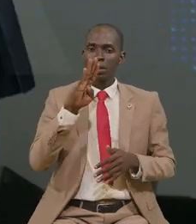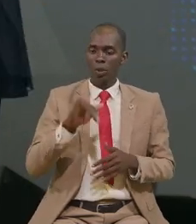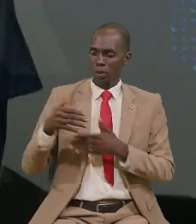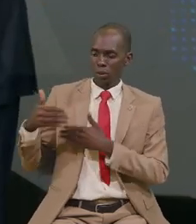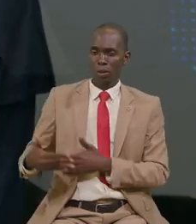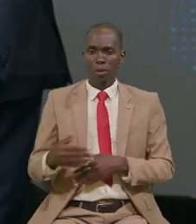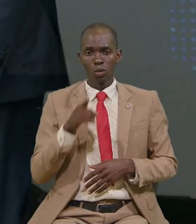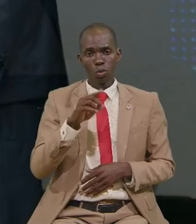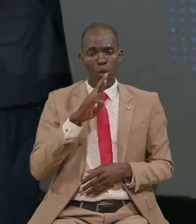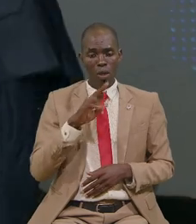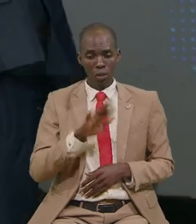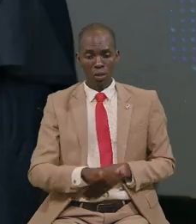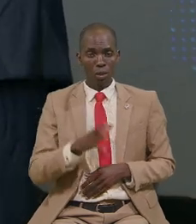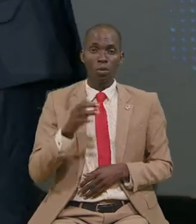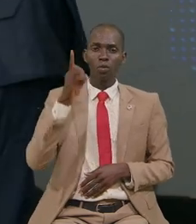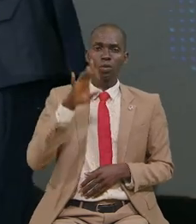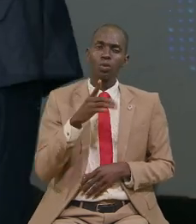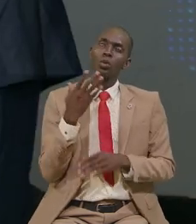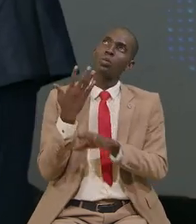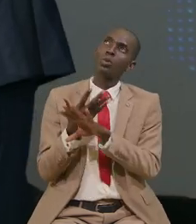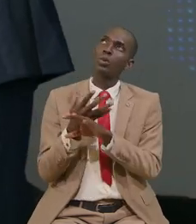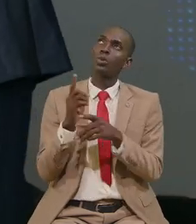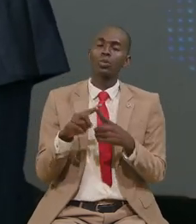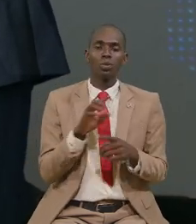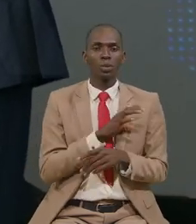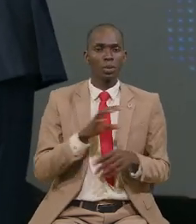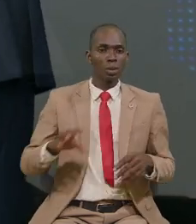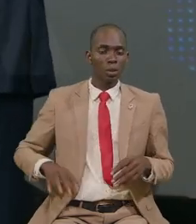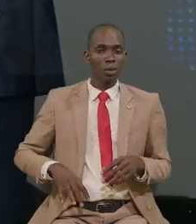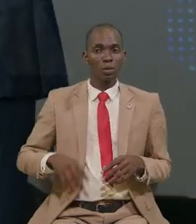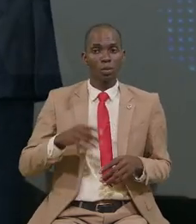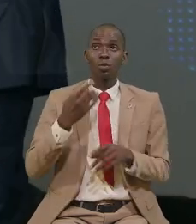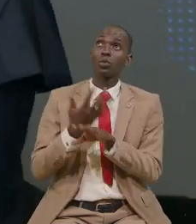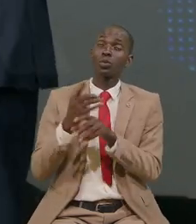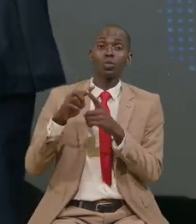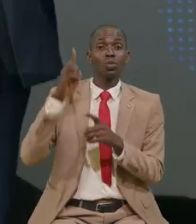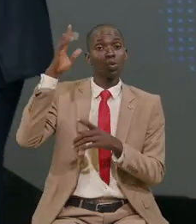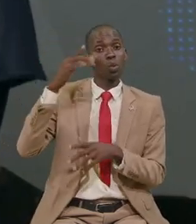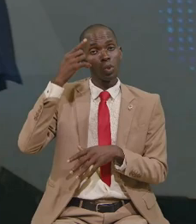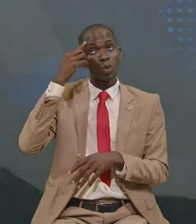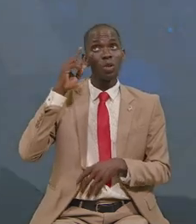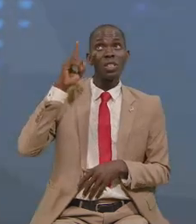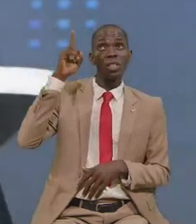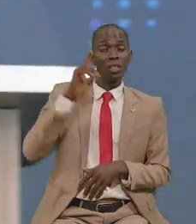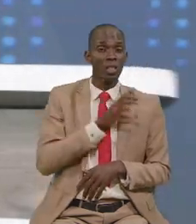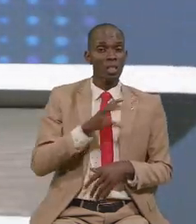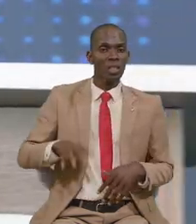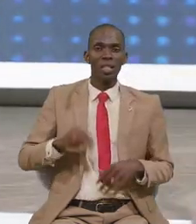you appeal to Christ because he is able to